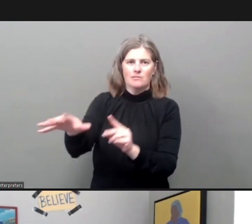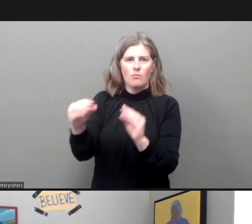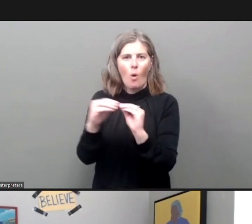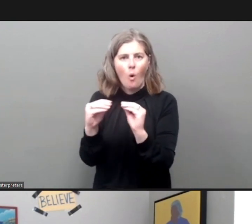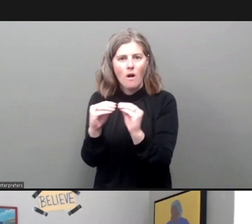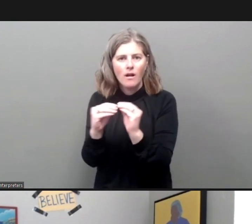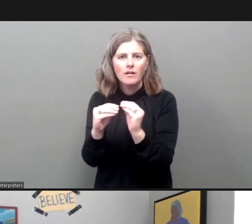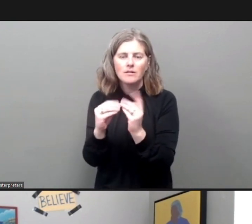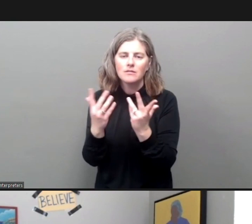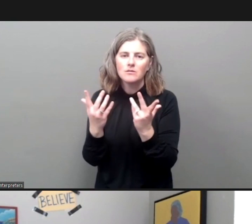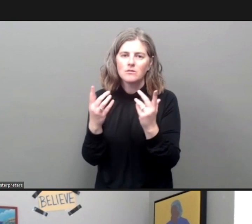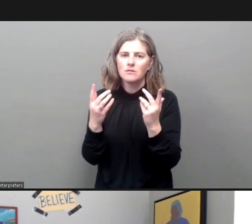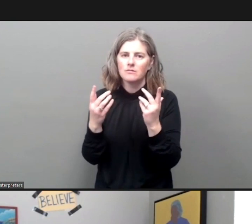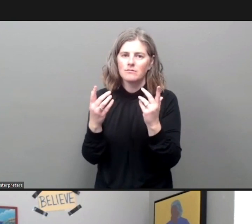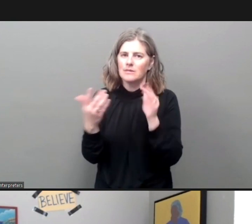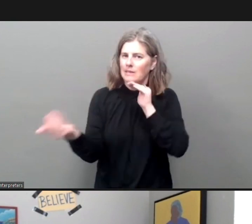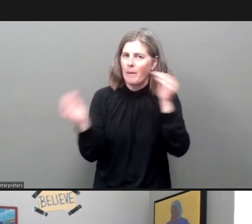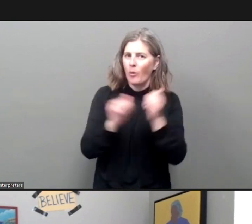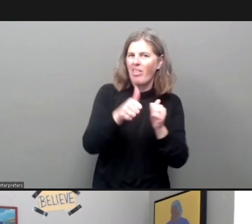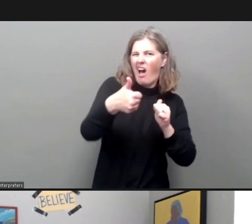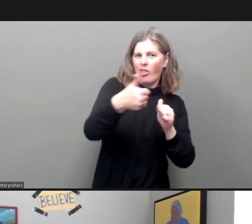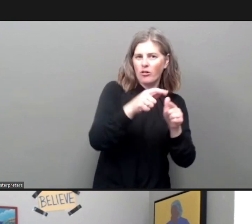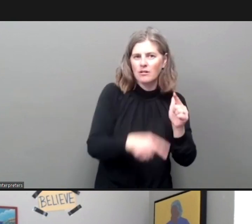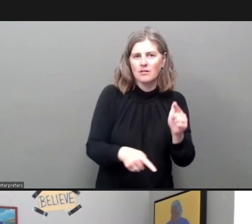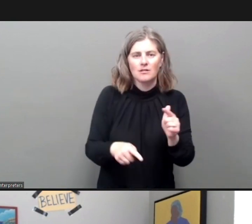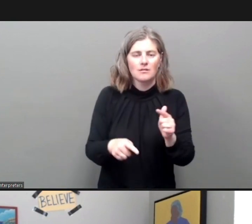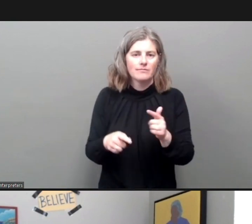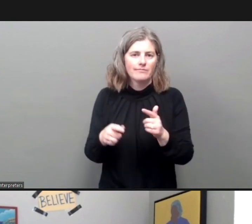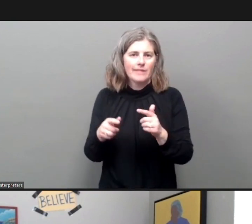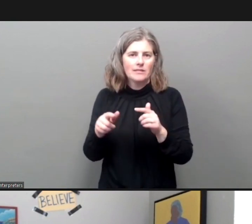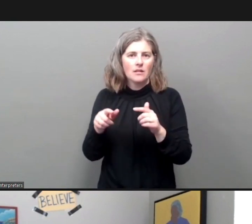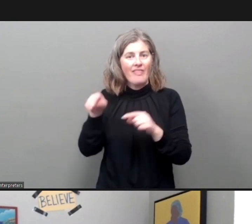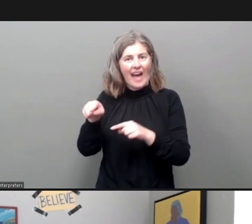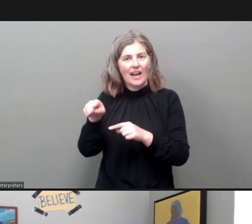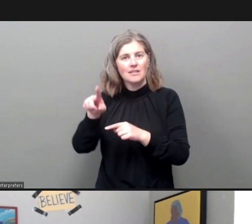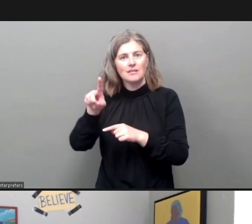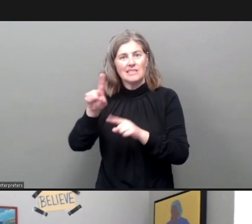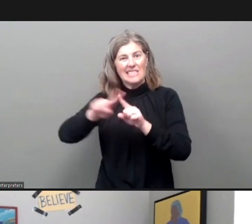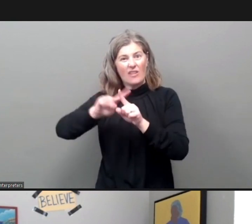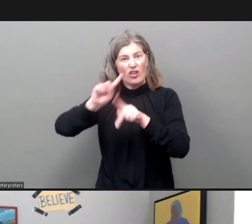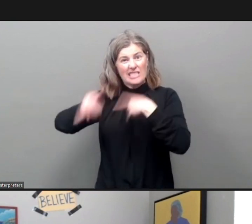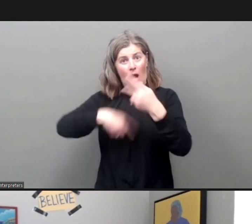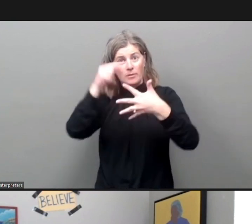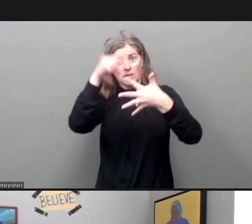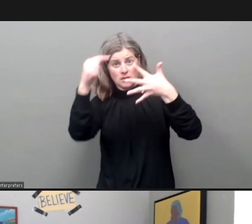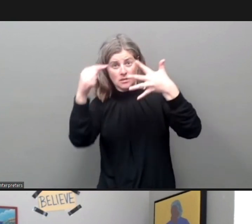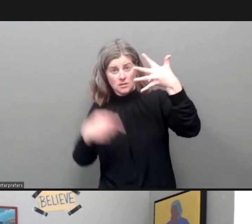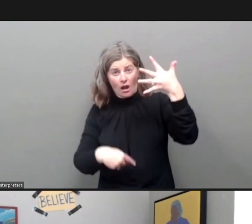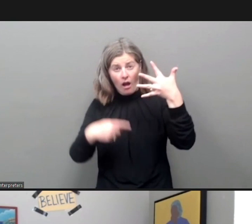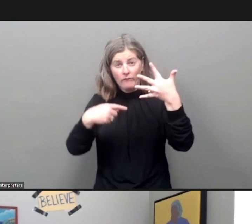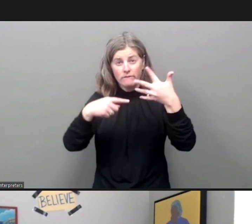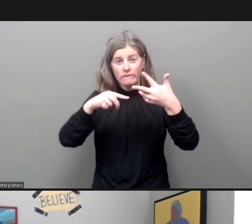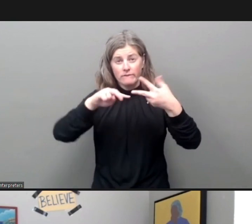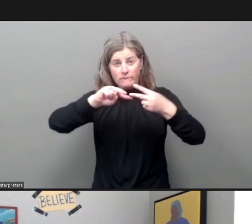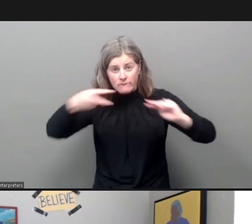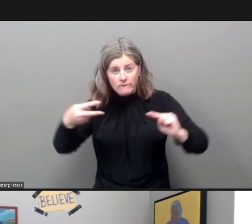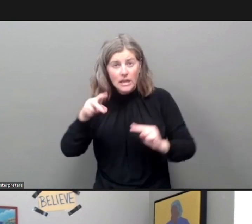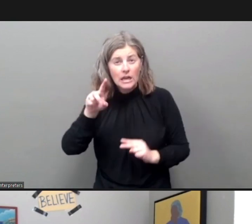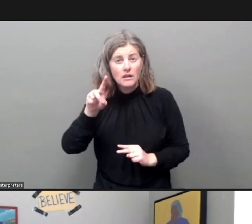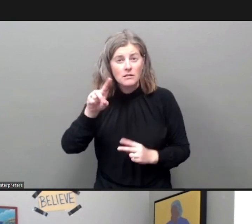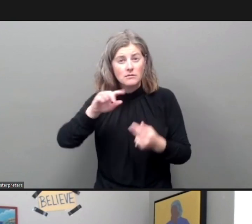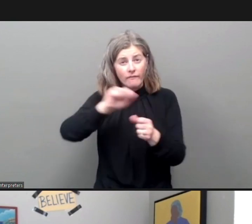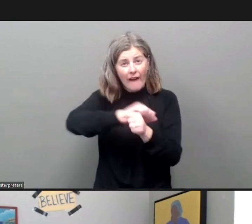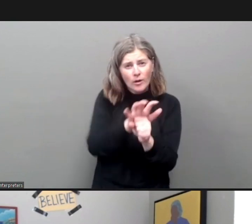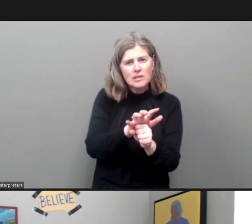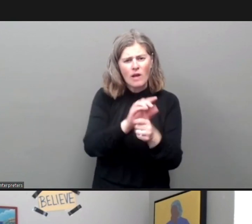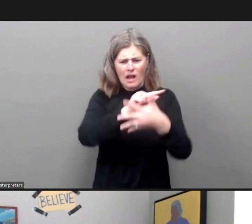variant has been a formidable foe. It's taken over 100% of all the different types of variants that we see. Usually